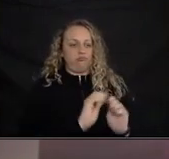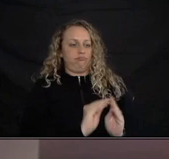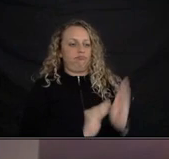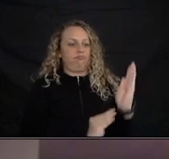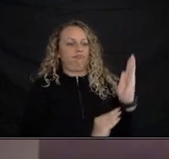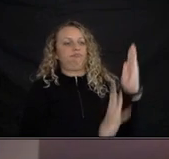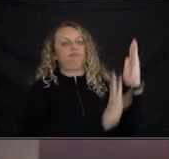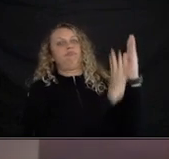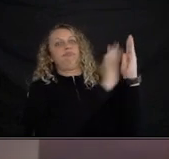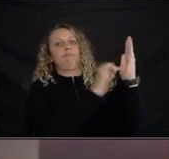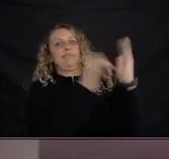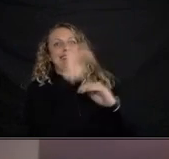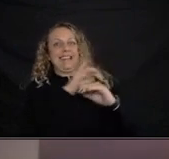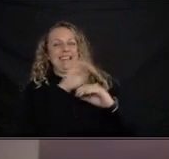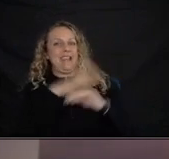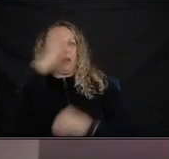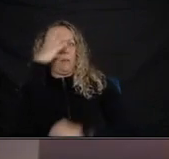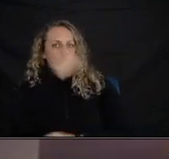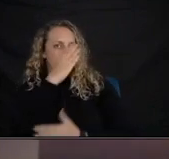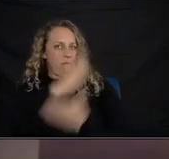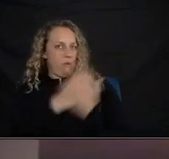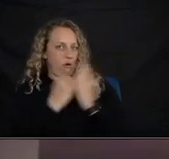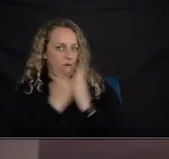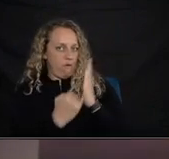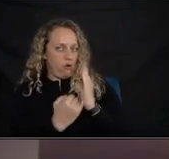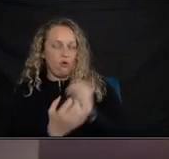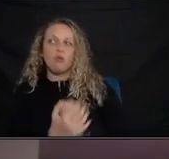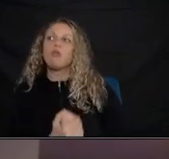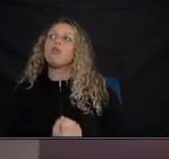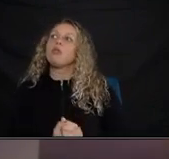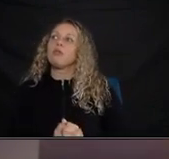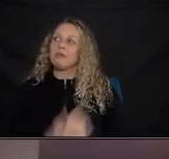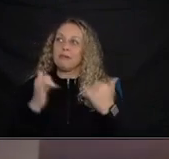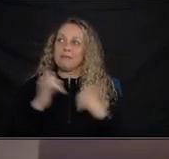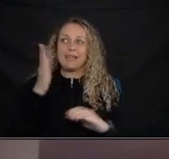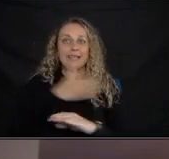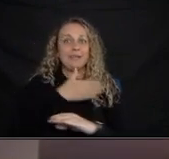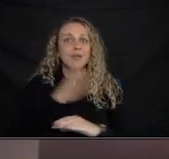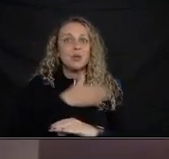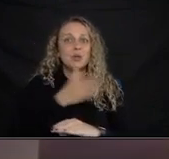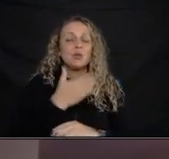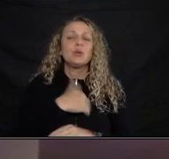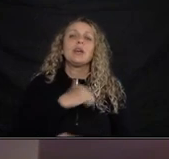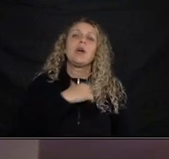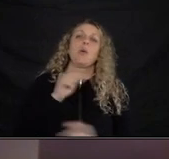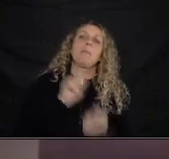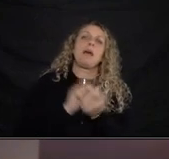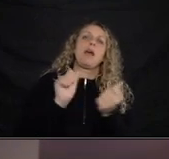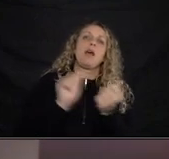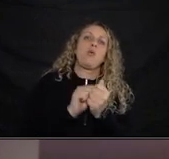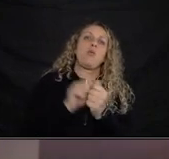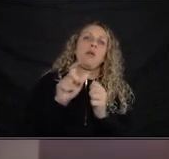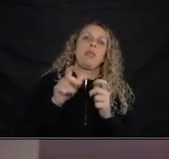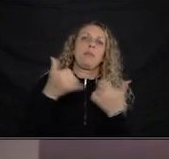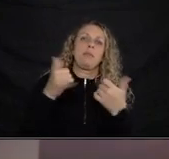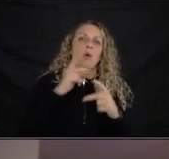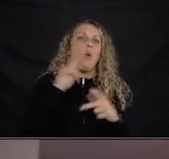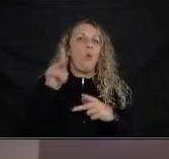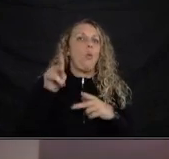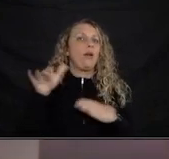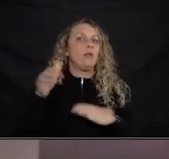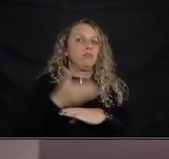beautiful part of art, had plays music, and we've met with the installers. They'll be coming